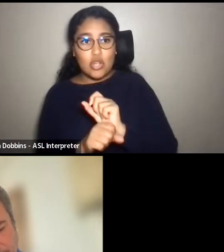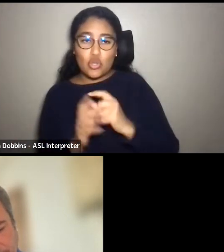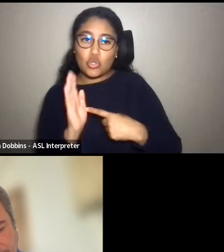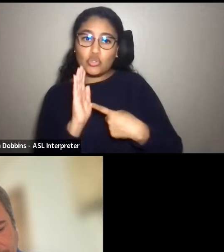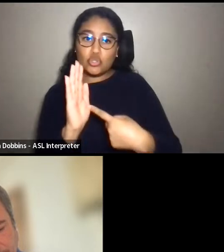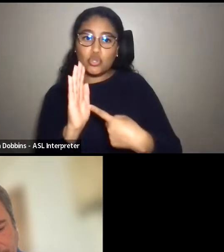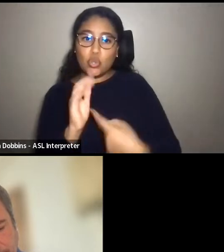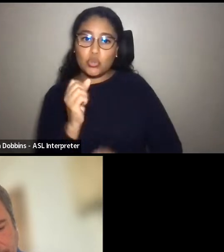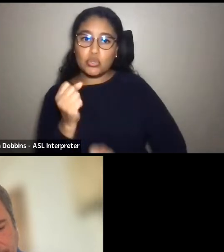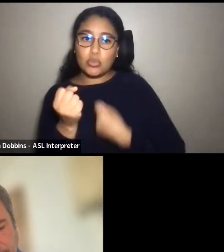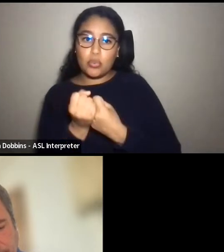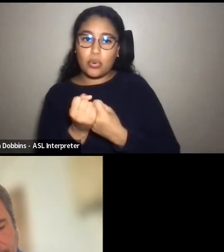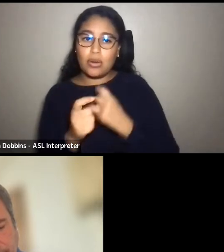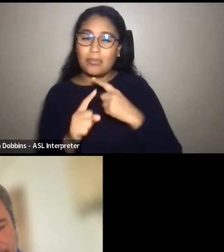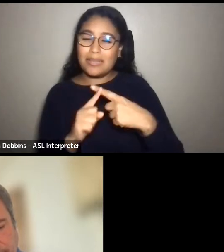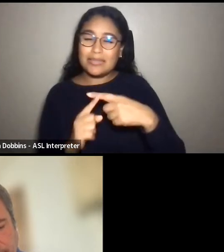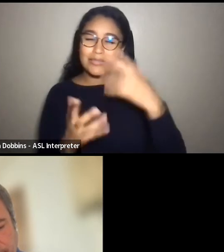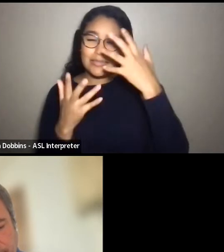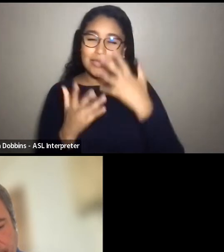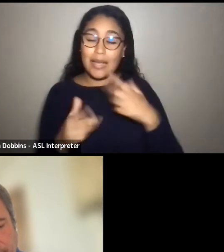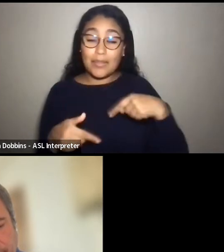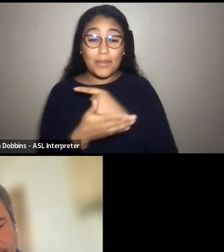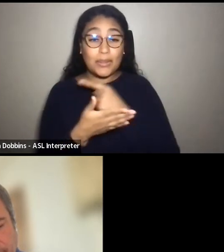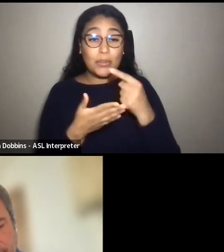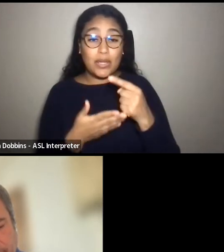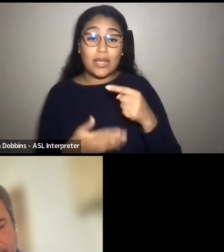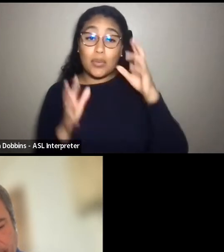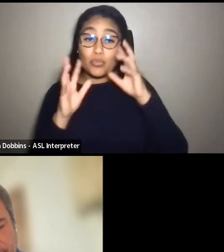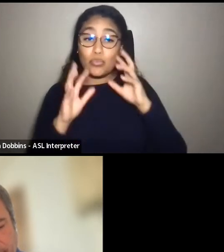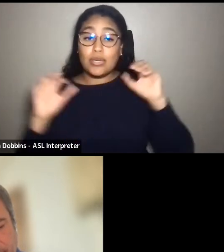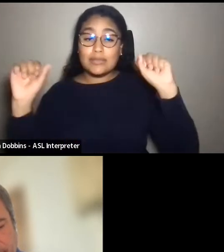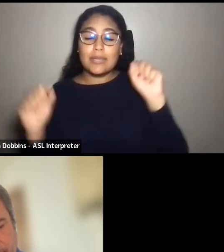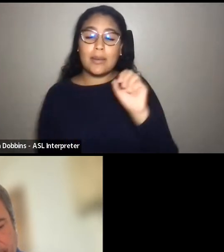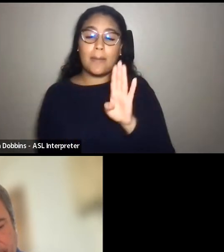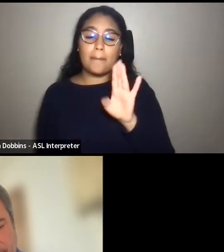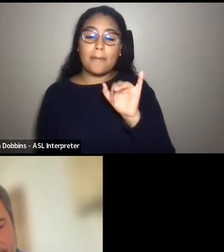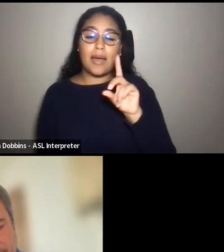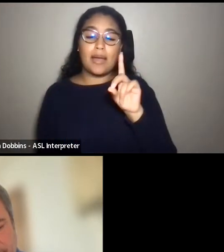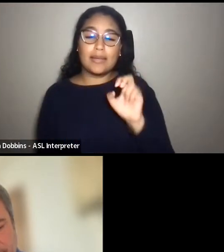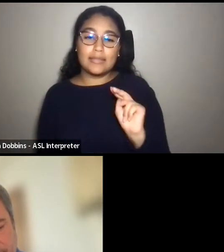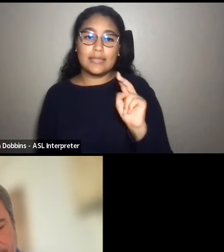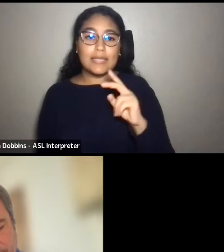sad. Earlier this week, President Biden gave a speech in which he spoke about